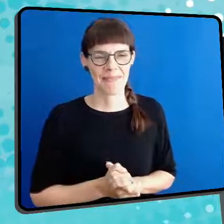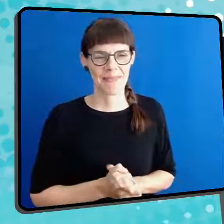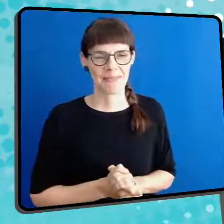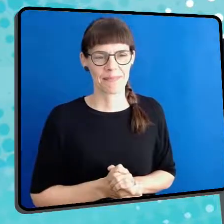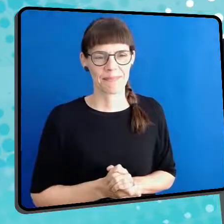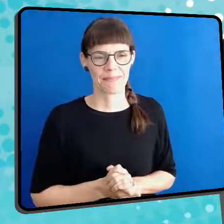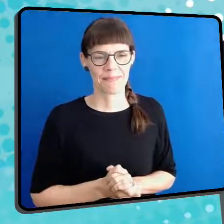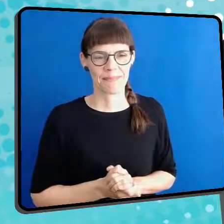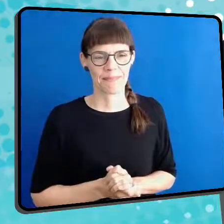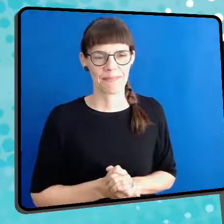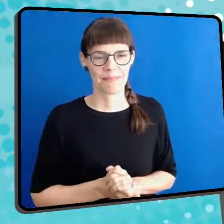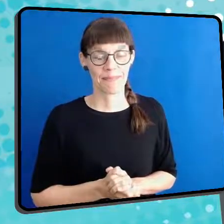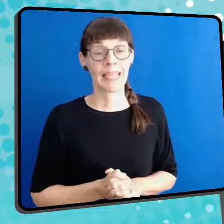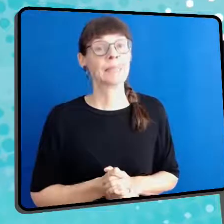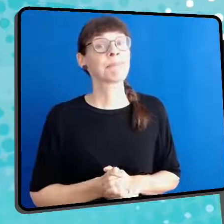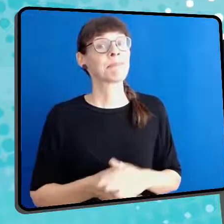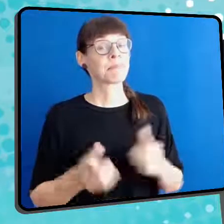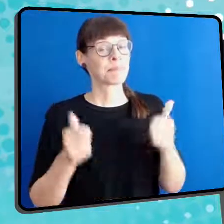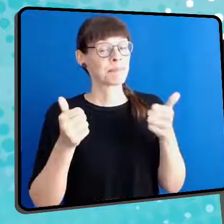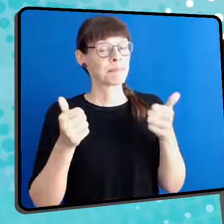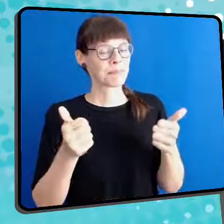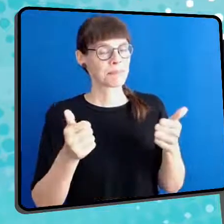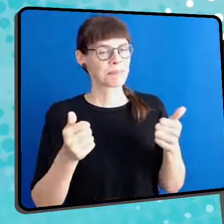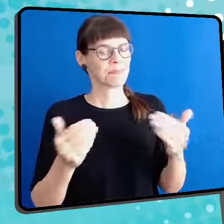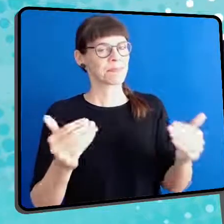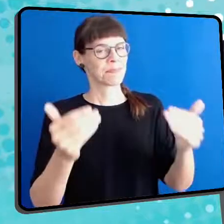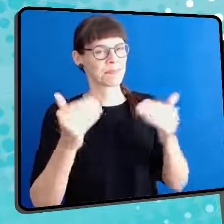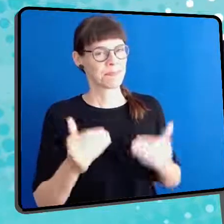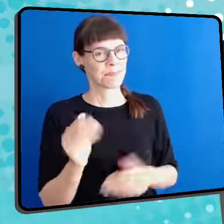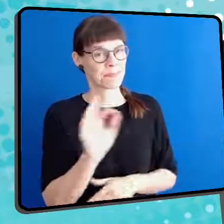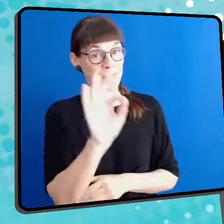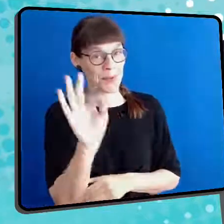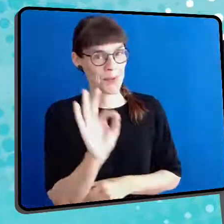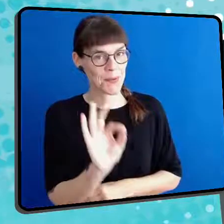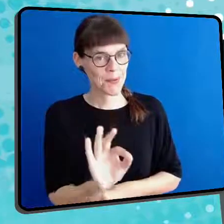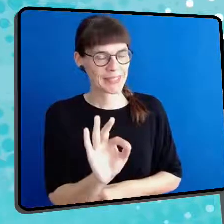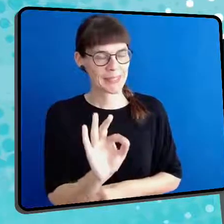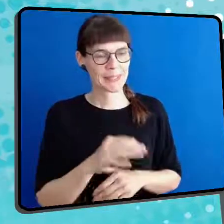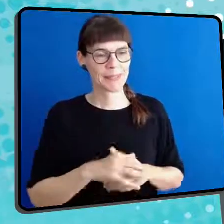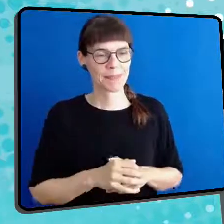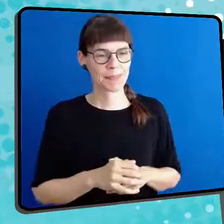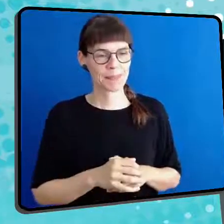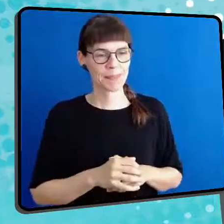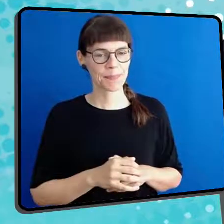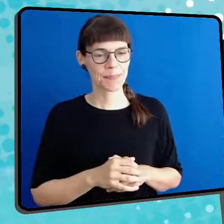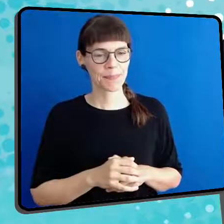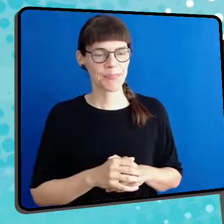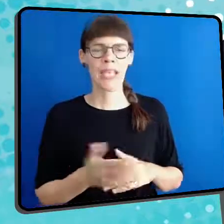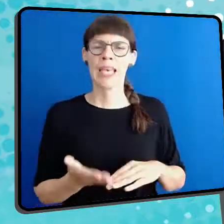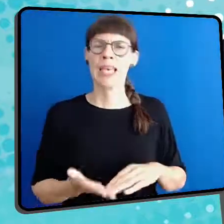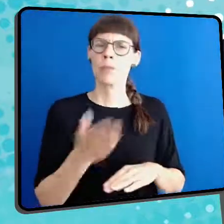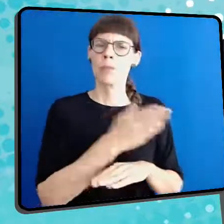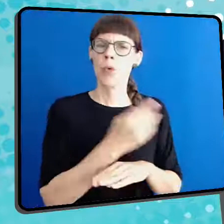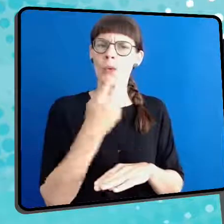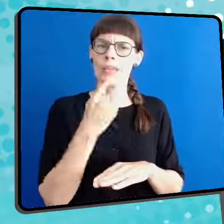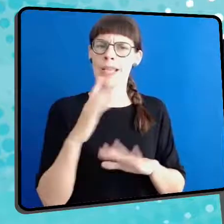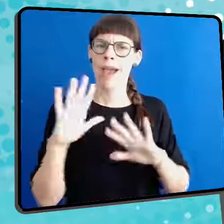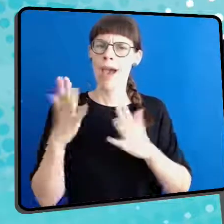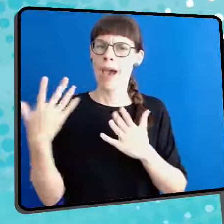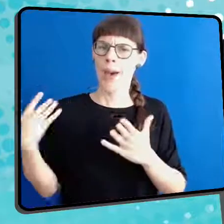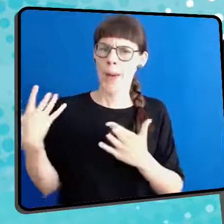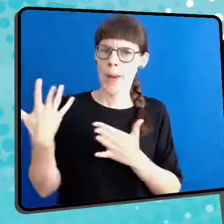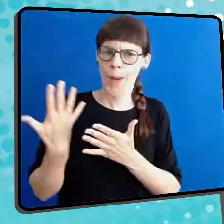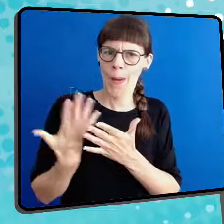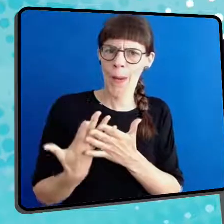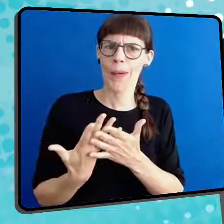So cool, that brings us to another question. We heard now about how you got into AI, what you're actually doing, but that can't be